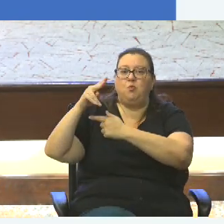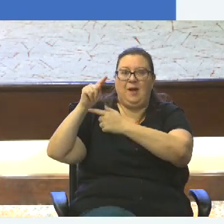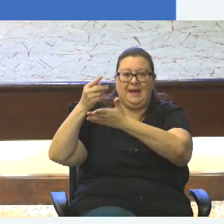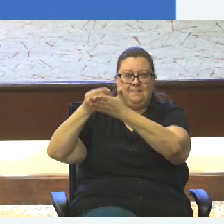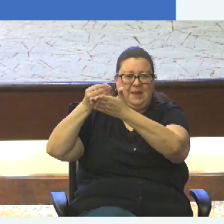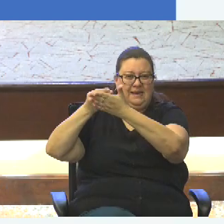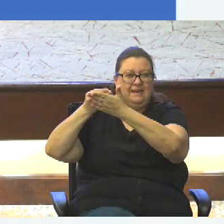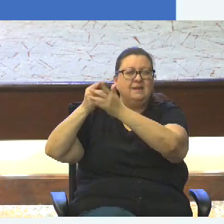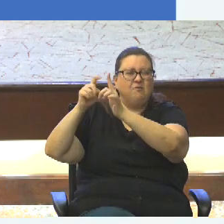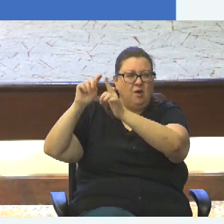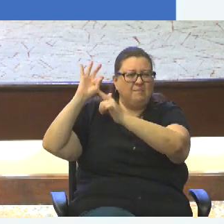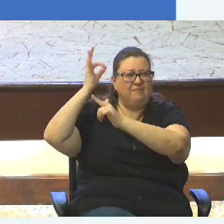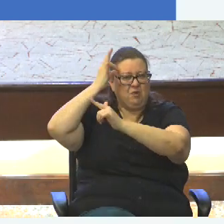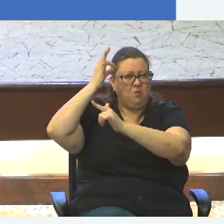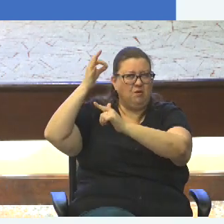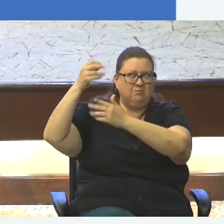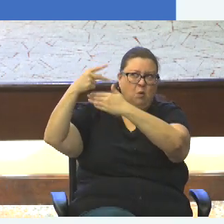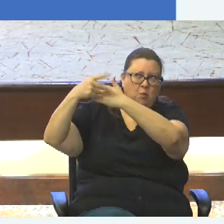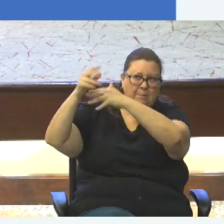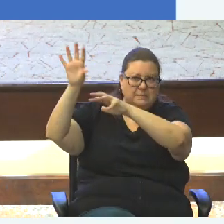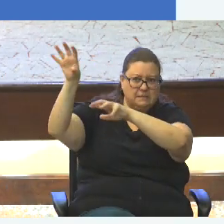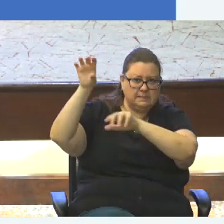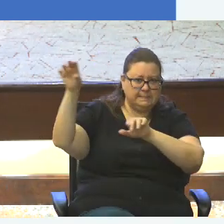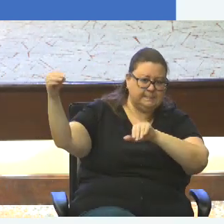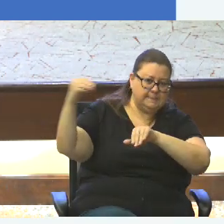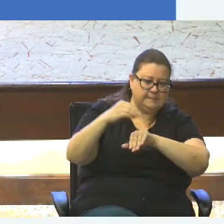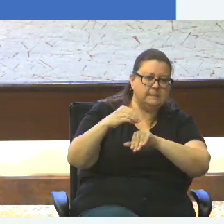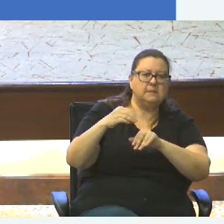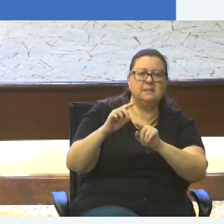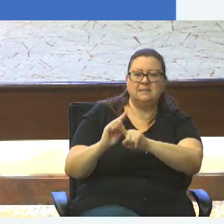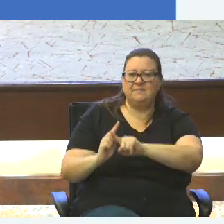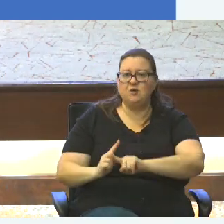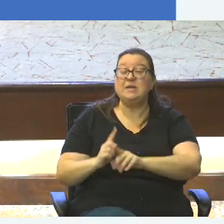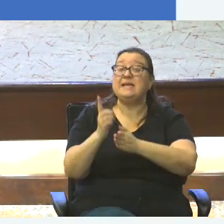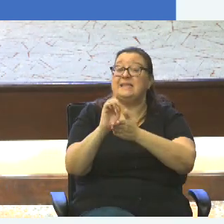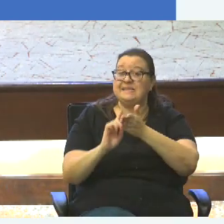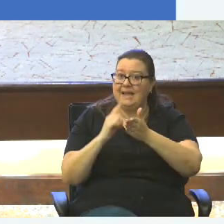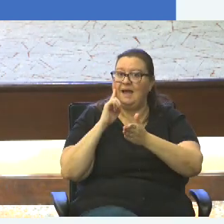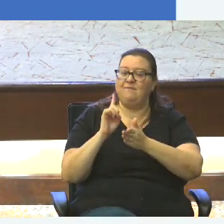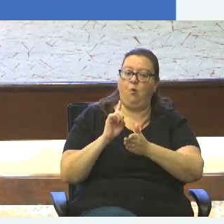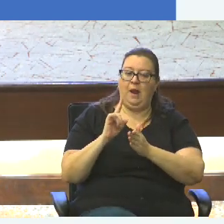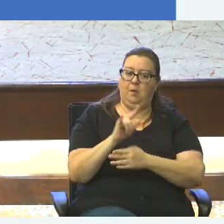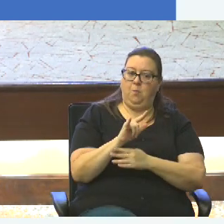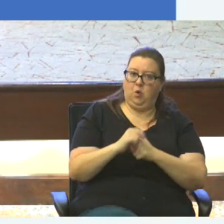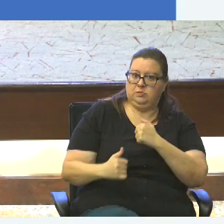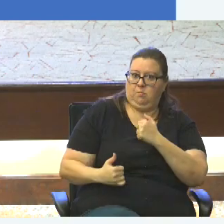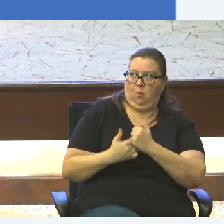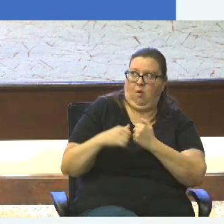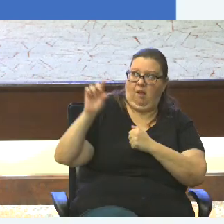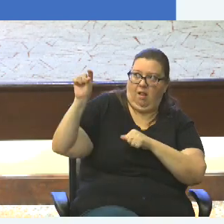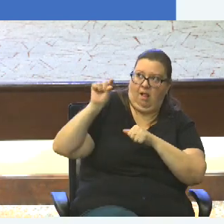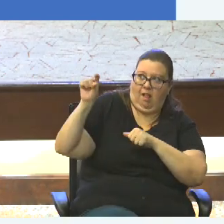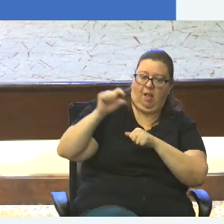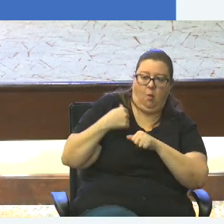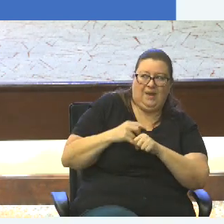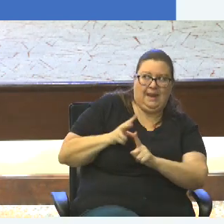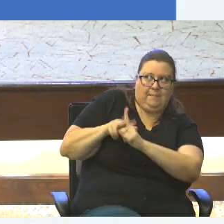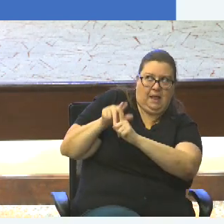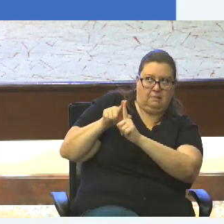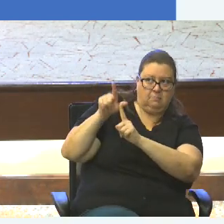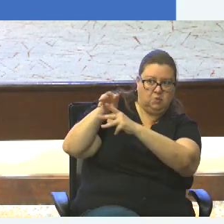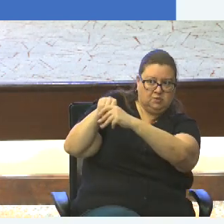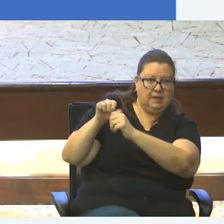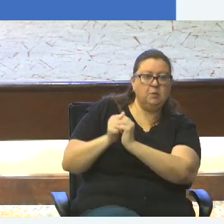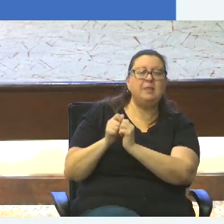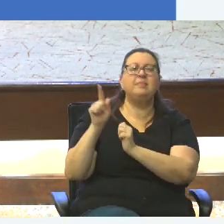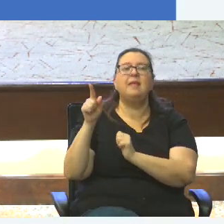programs through the Airport Improvement Program and other various grant programs designed specifically to support airports. The airport presently has 74